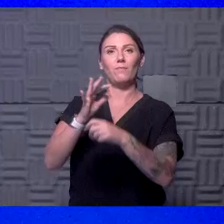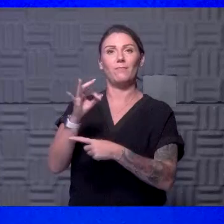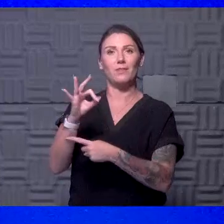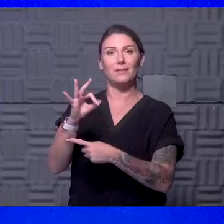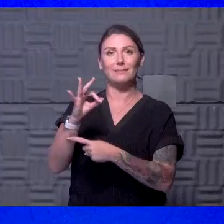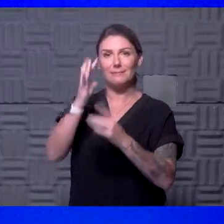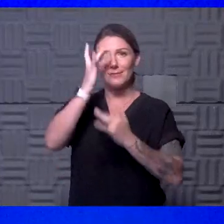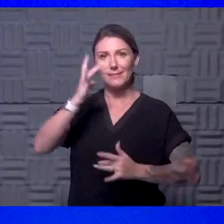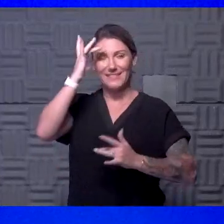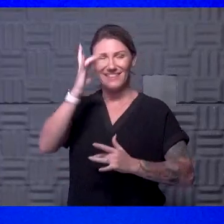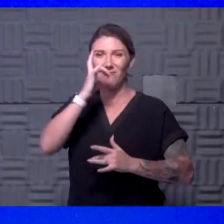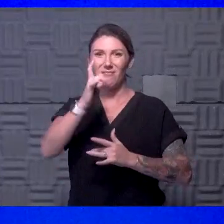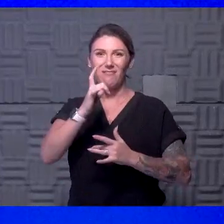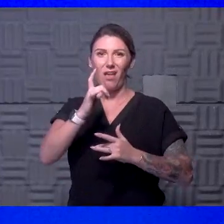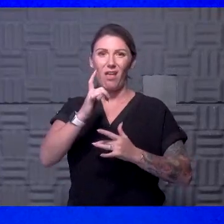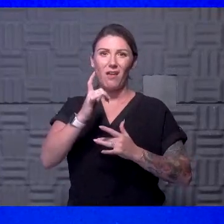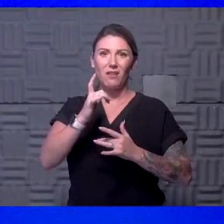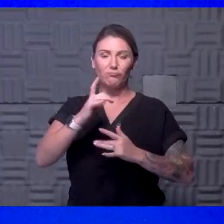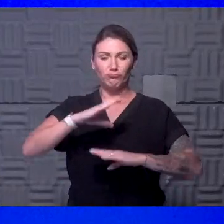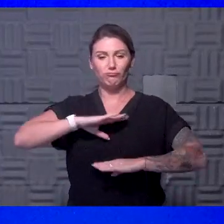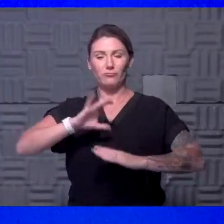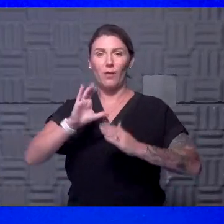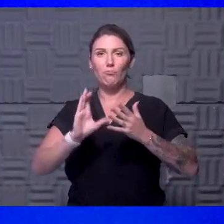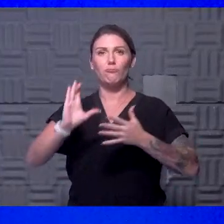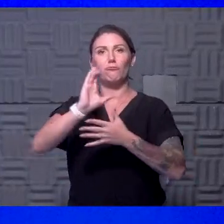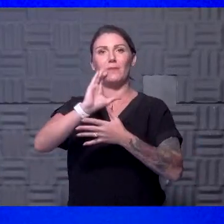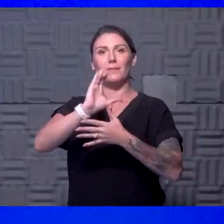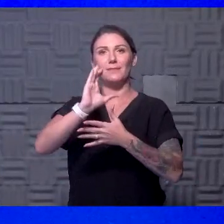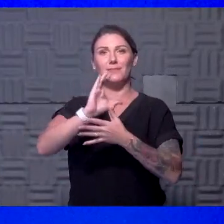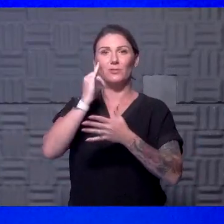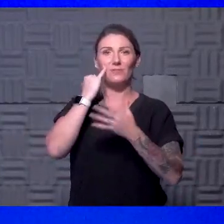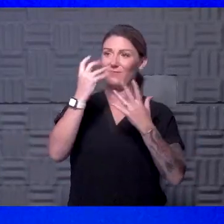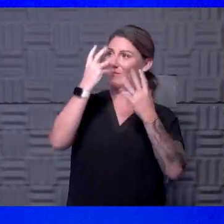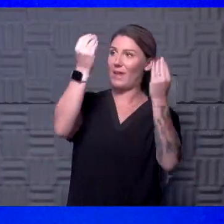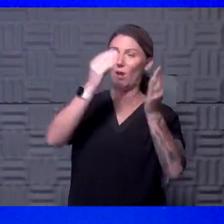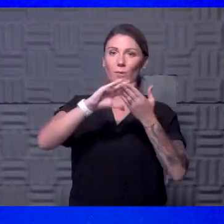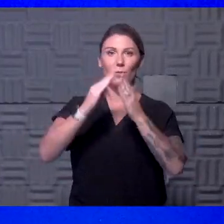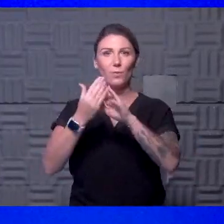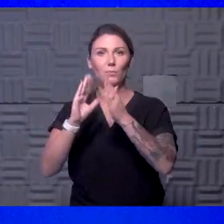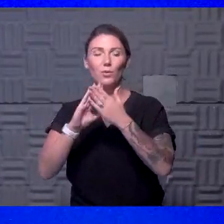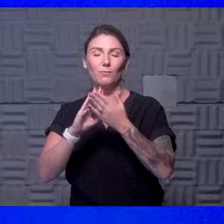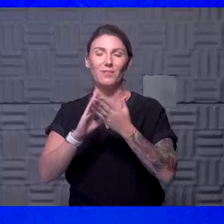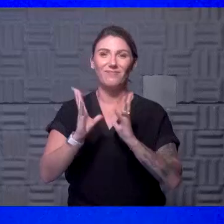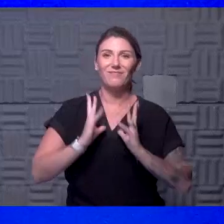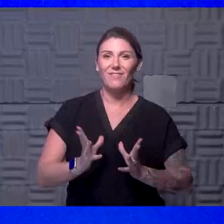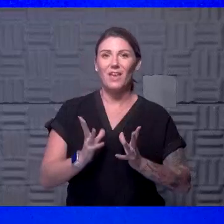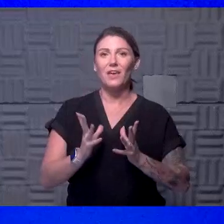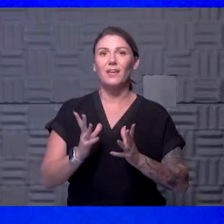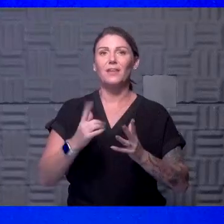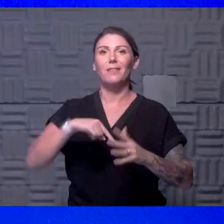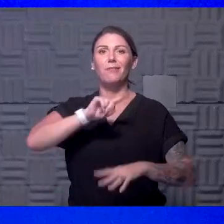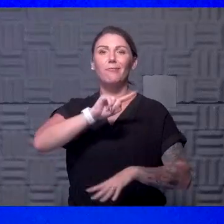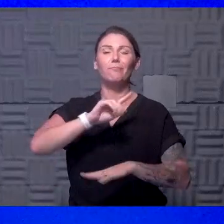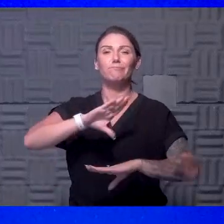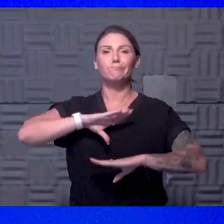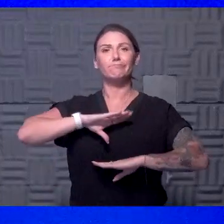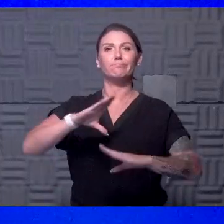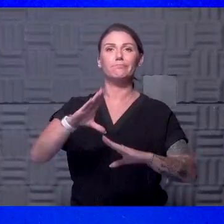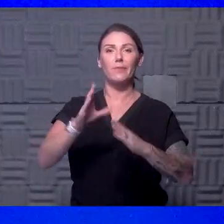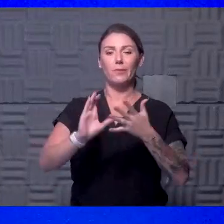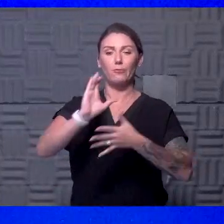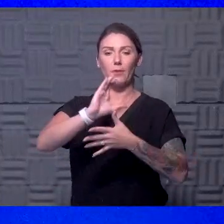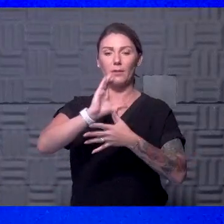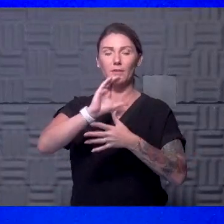criteria that if they were otherwise out in the community, they'd be okay for being in the community. They've met our criteria for discontinuation of